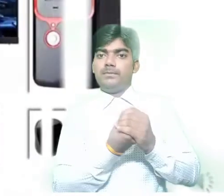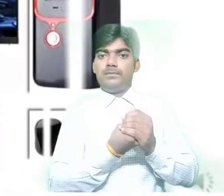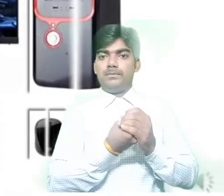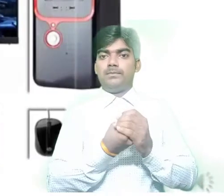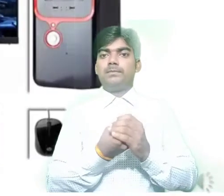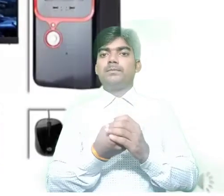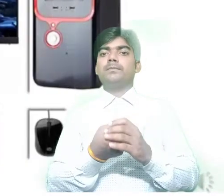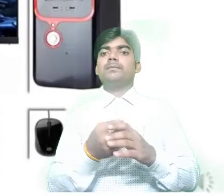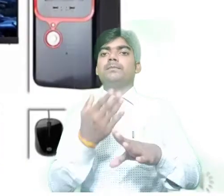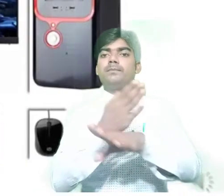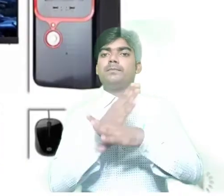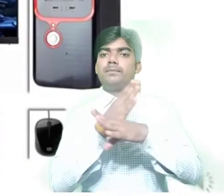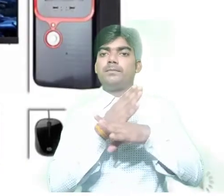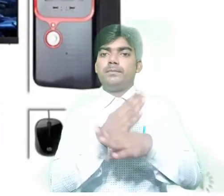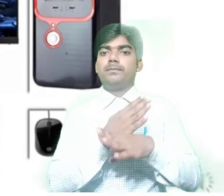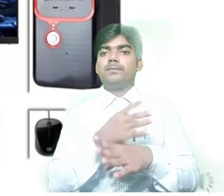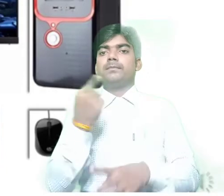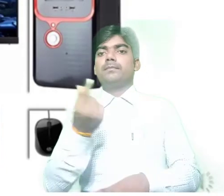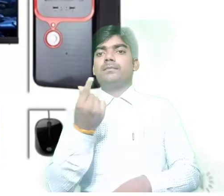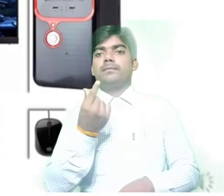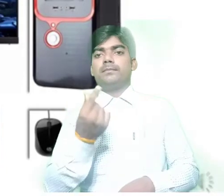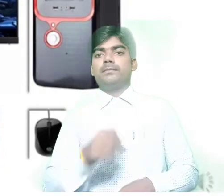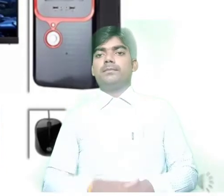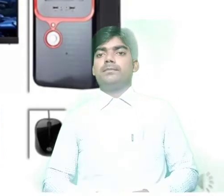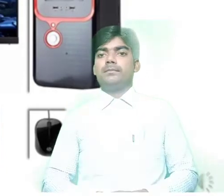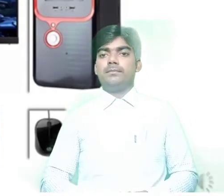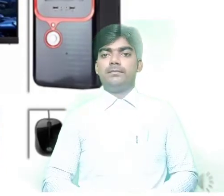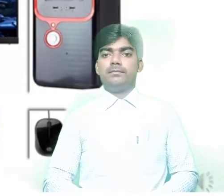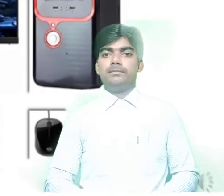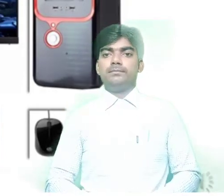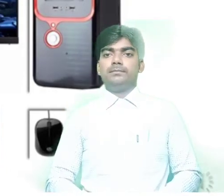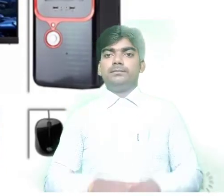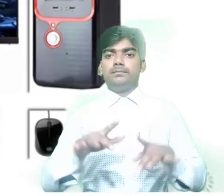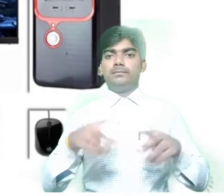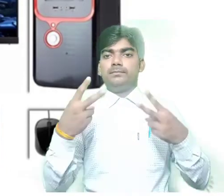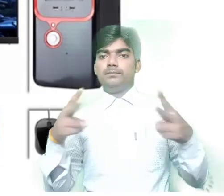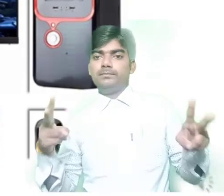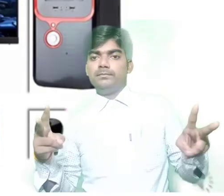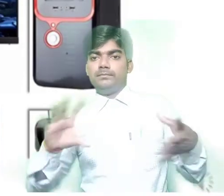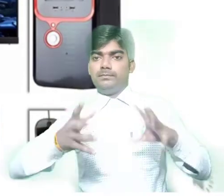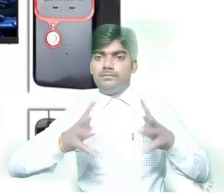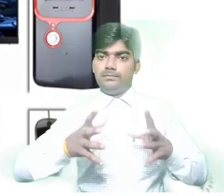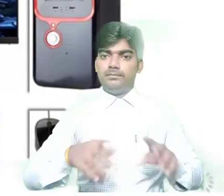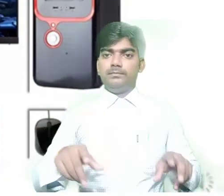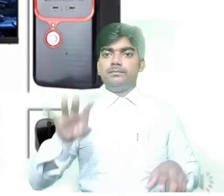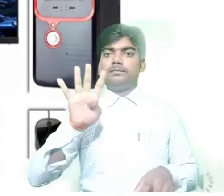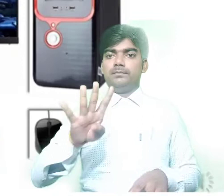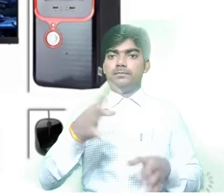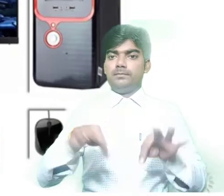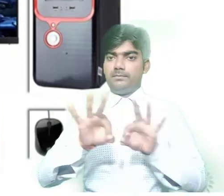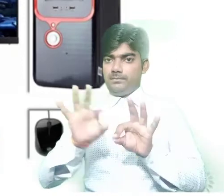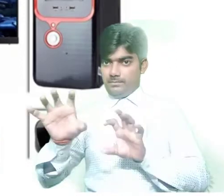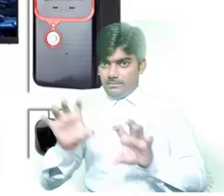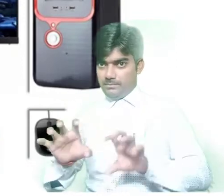make a computer work. Now let us learn about the different parts of a computer. A computer is a machine